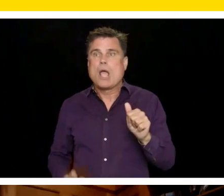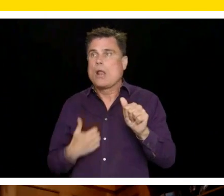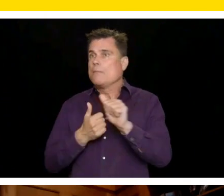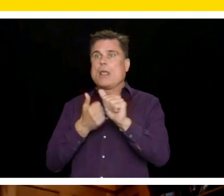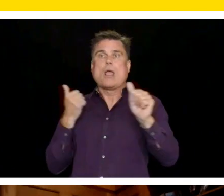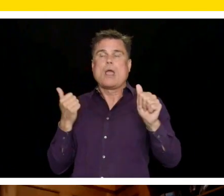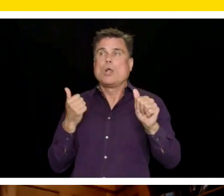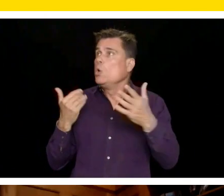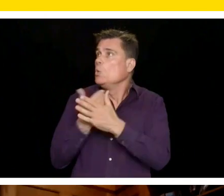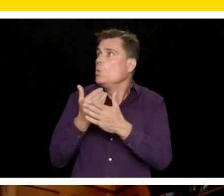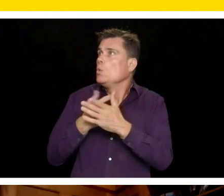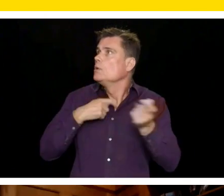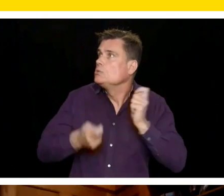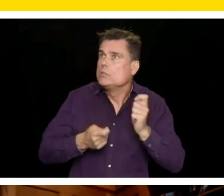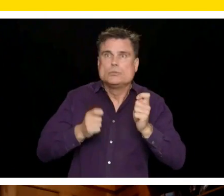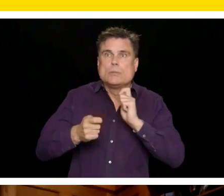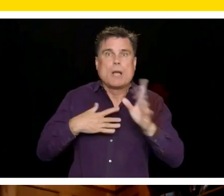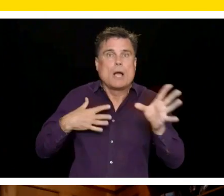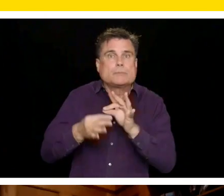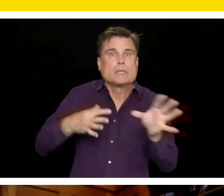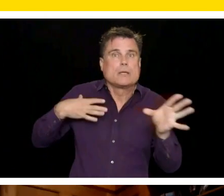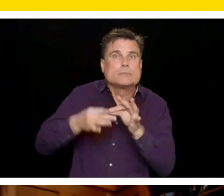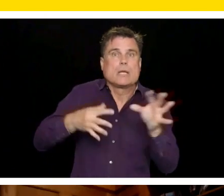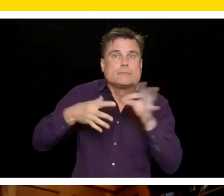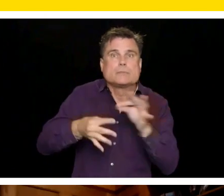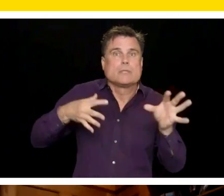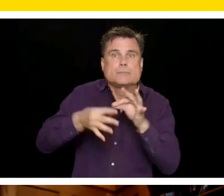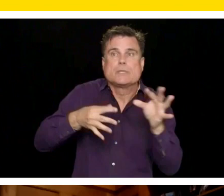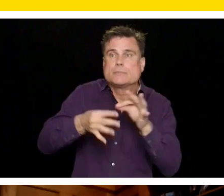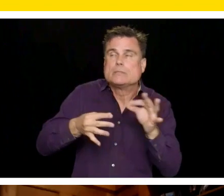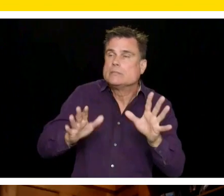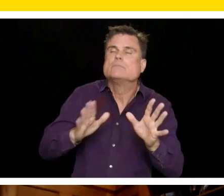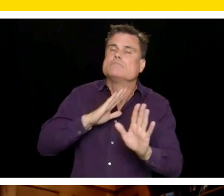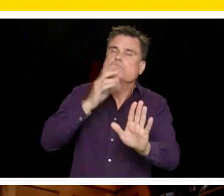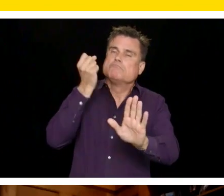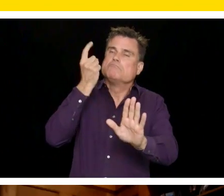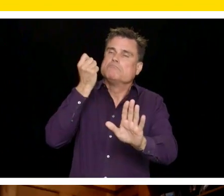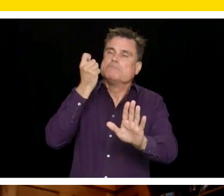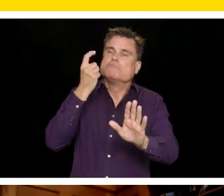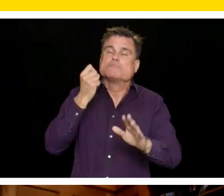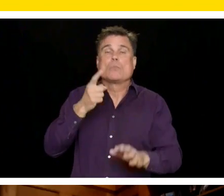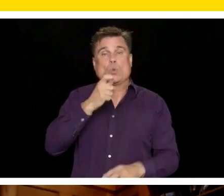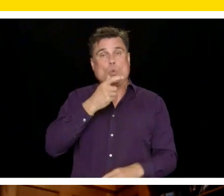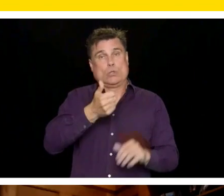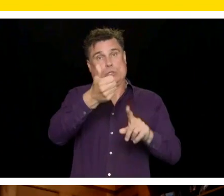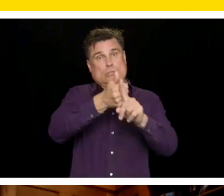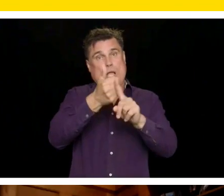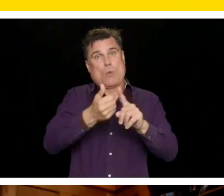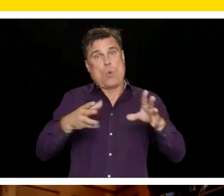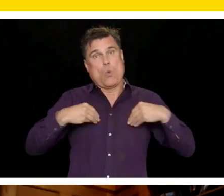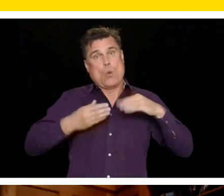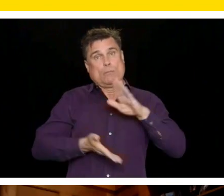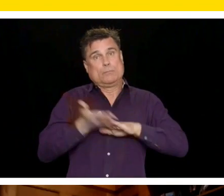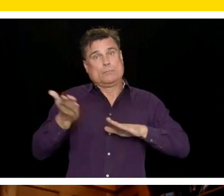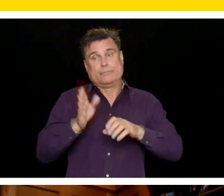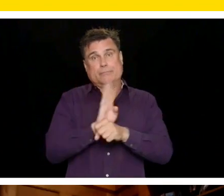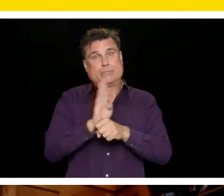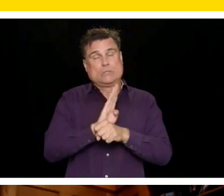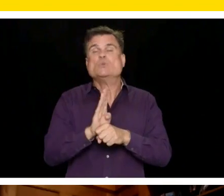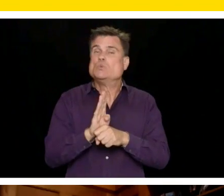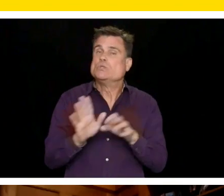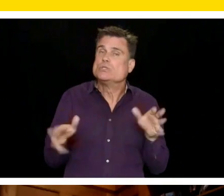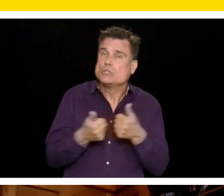small business owner, it's incredibly challenging to not only have to get the new information of the day, but to turn around and have to implement